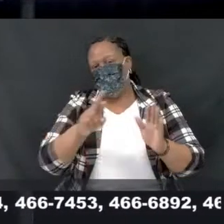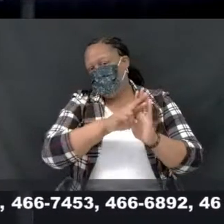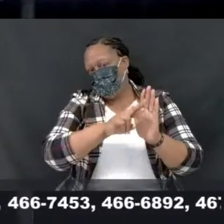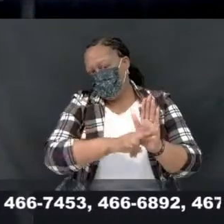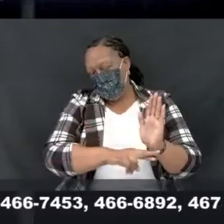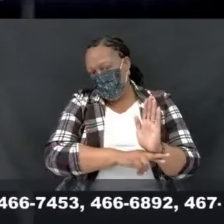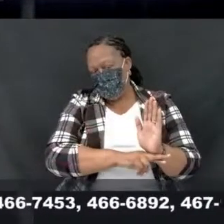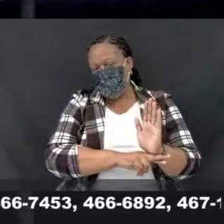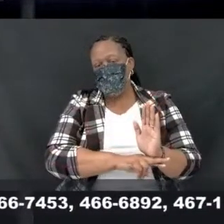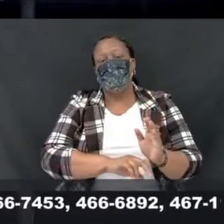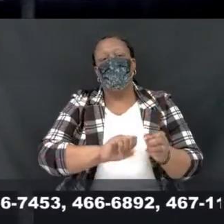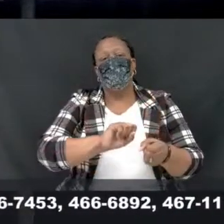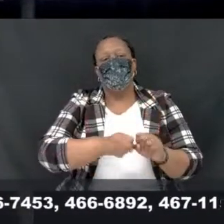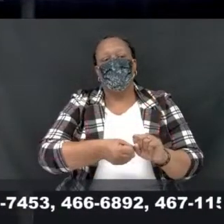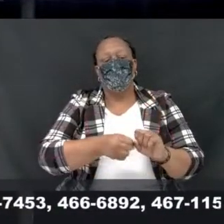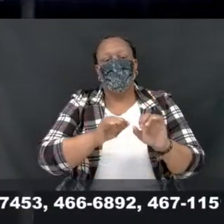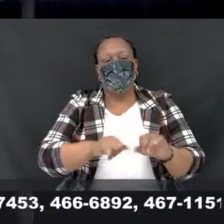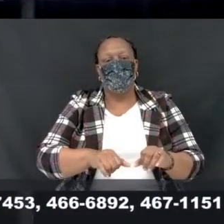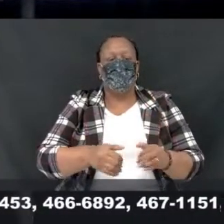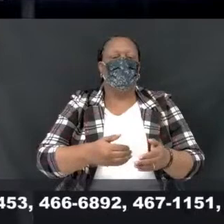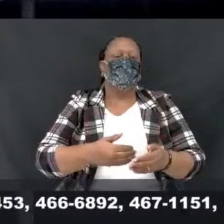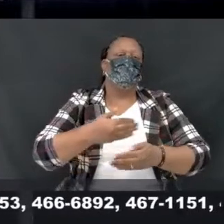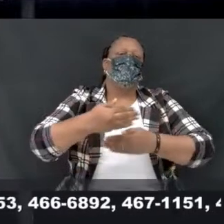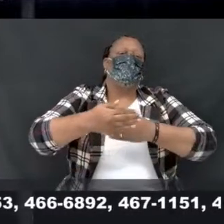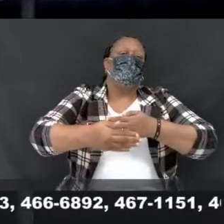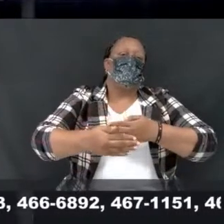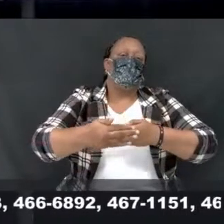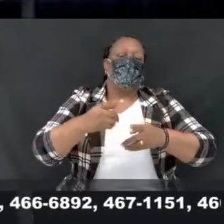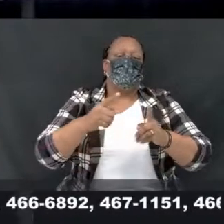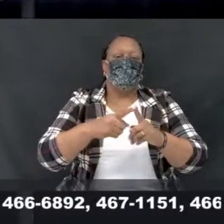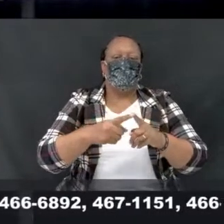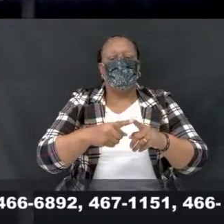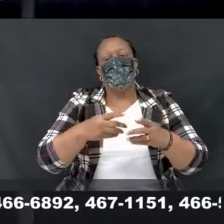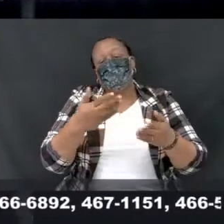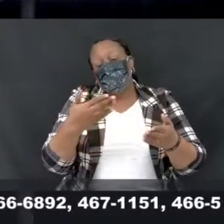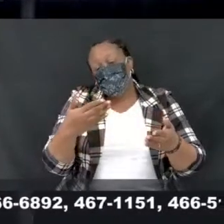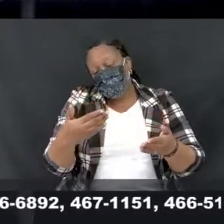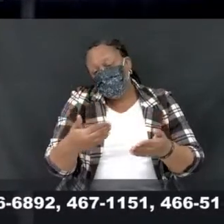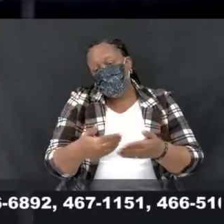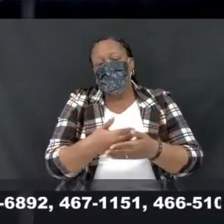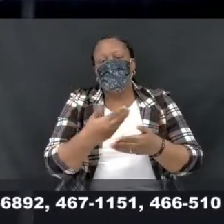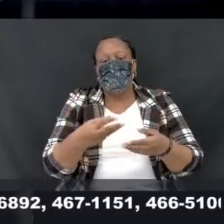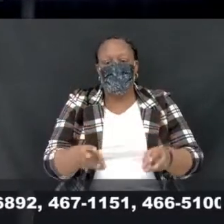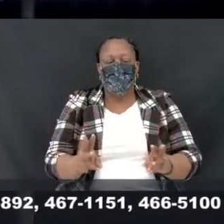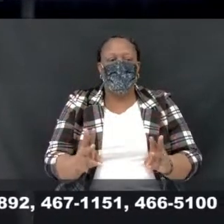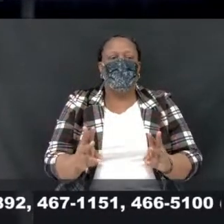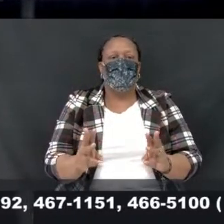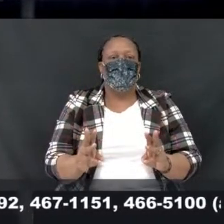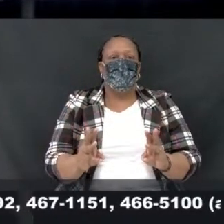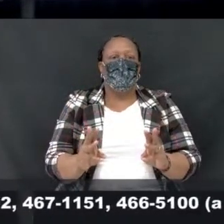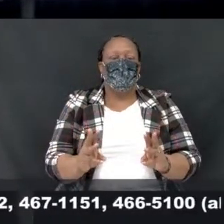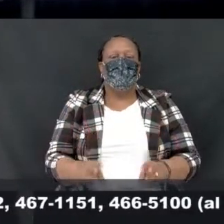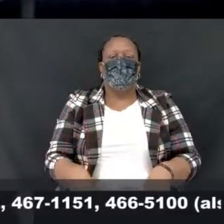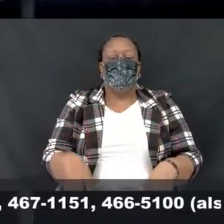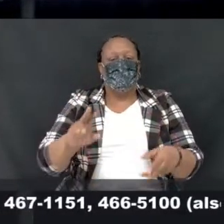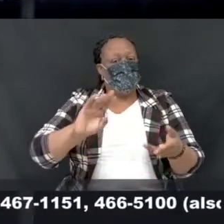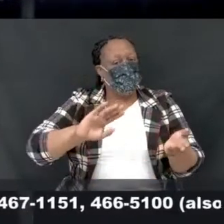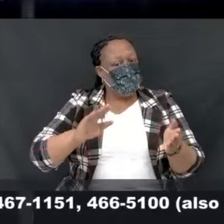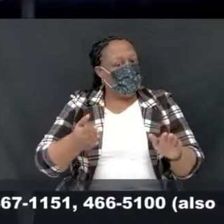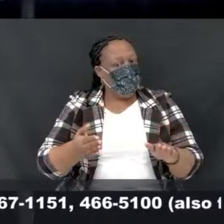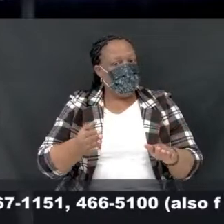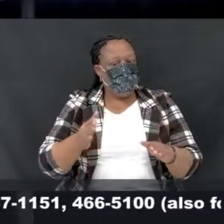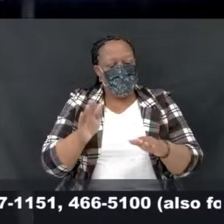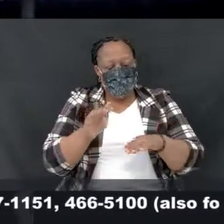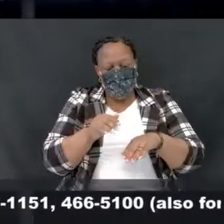to get back to some sense of normalcy. Serious cases and deaths remain at an all-time low,